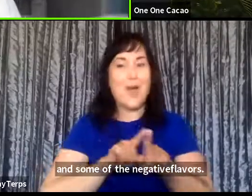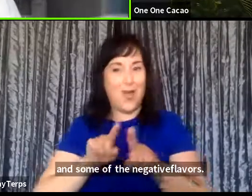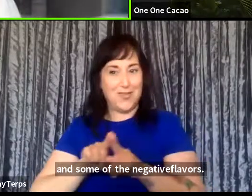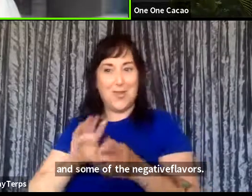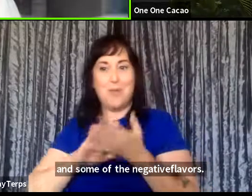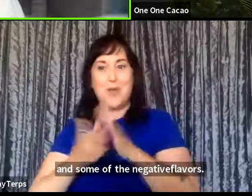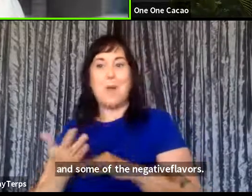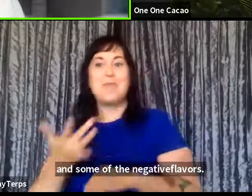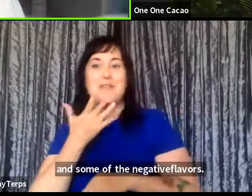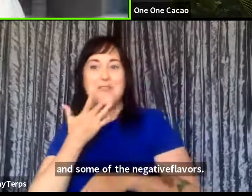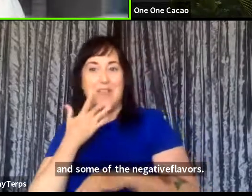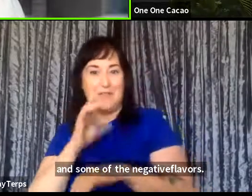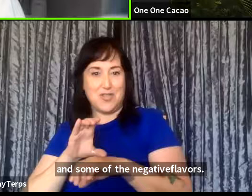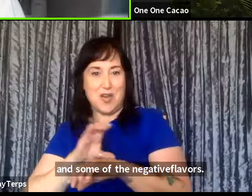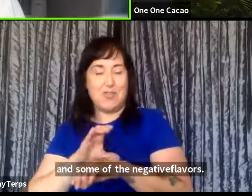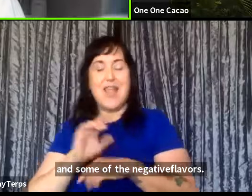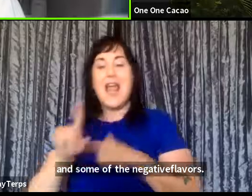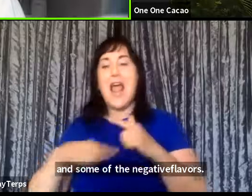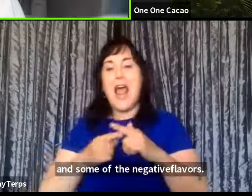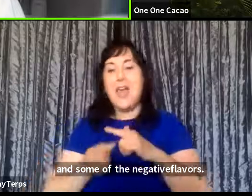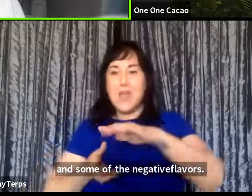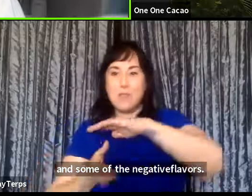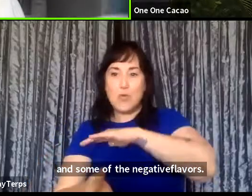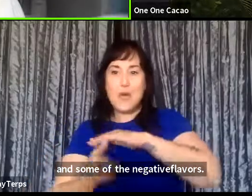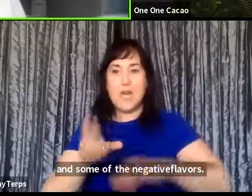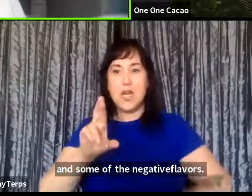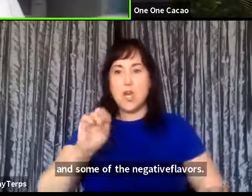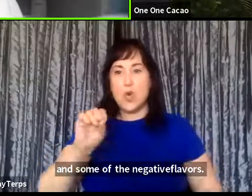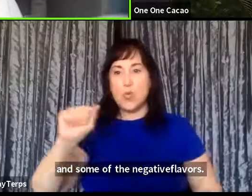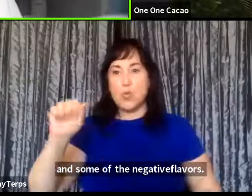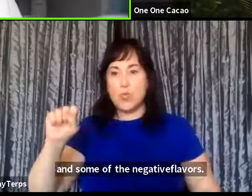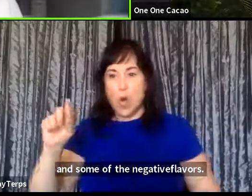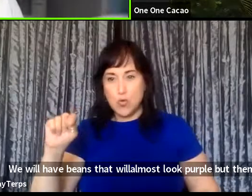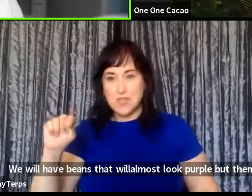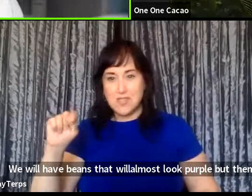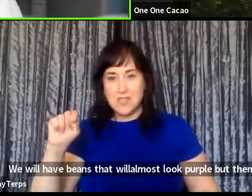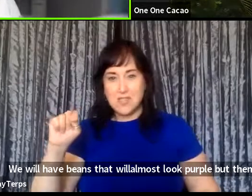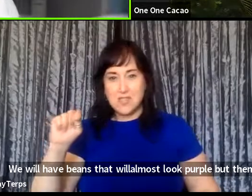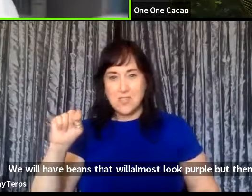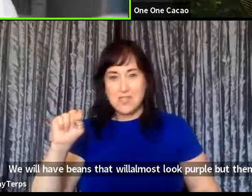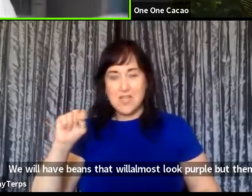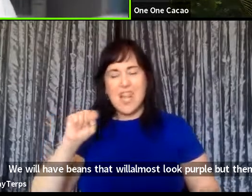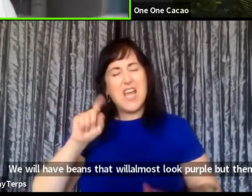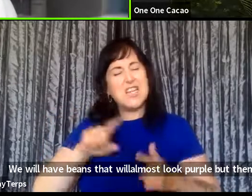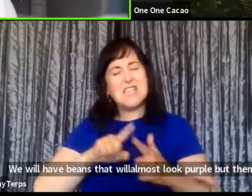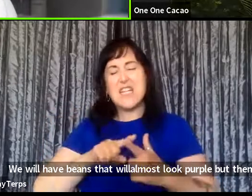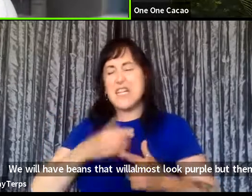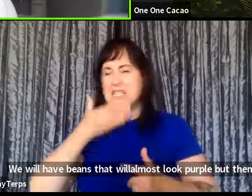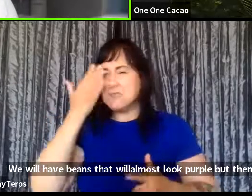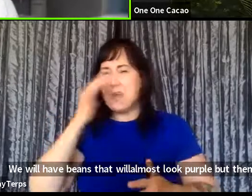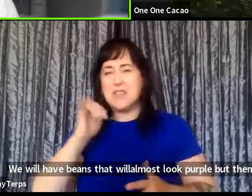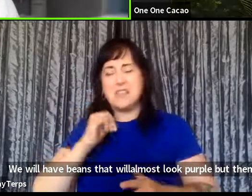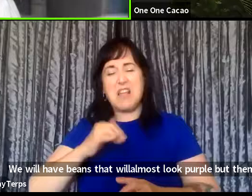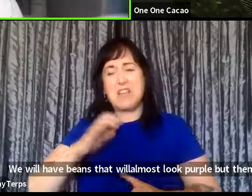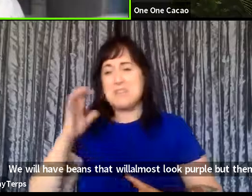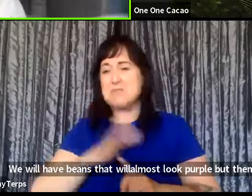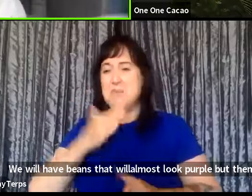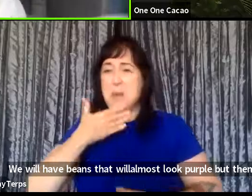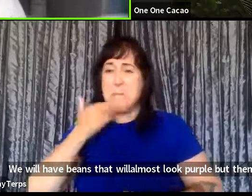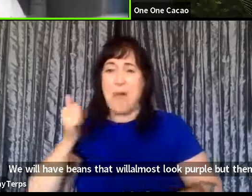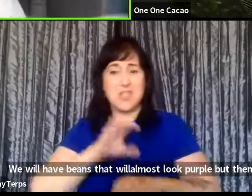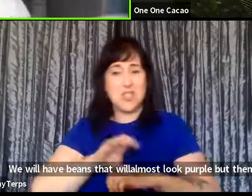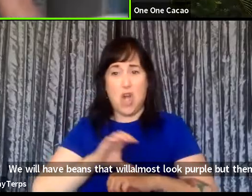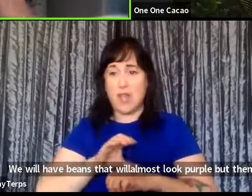We'll roast the beans for about half an hour, 300 degrees, until it smells like the best chocolate chip cookie you ever smelled. We'll break open